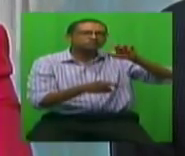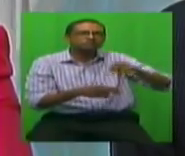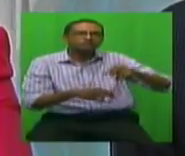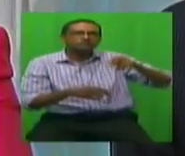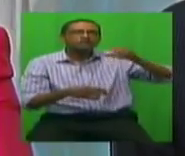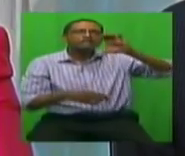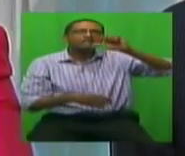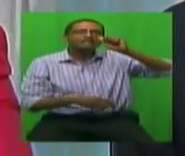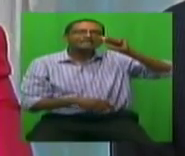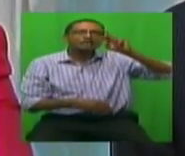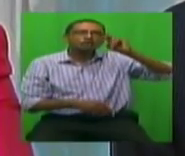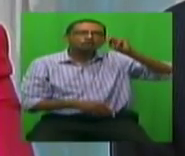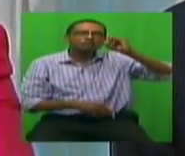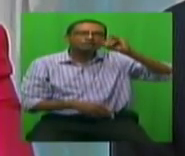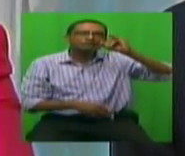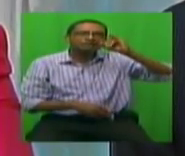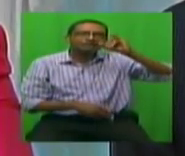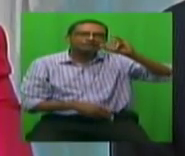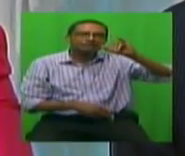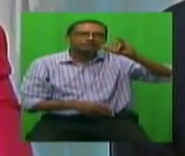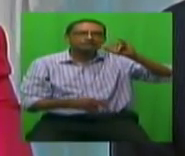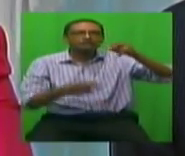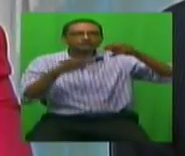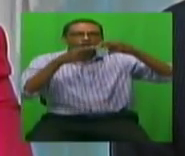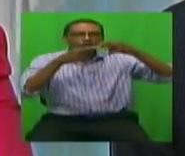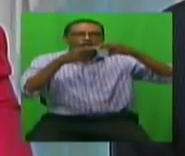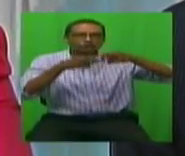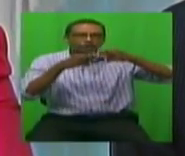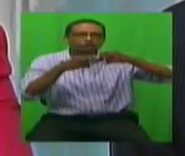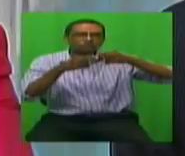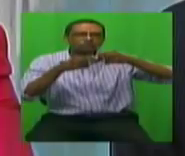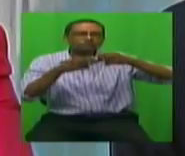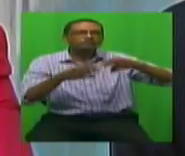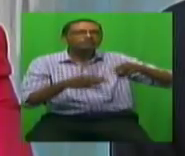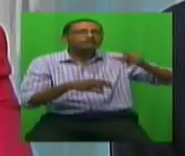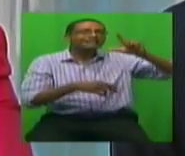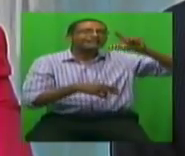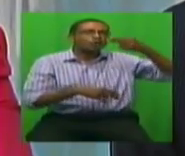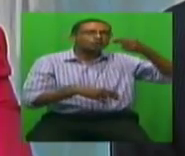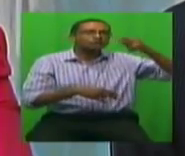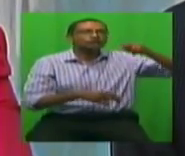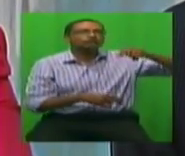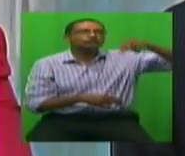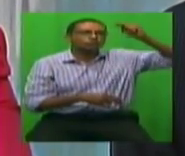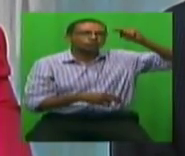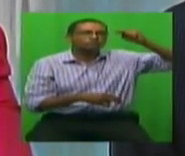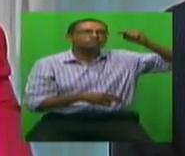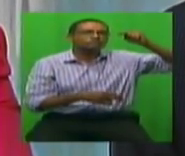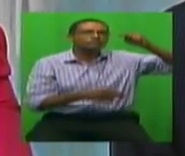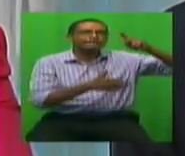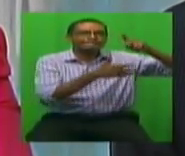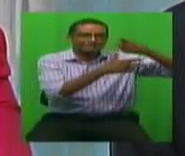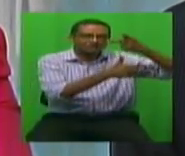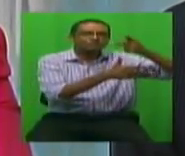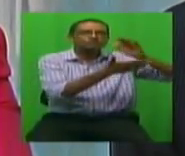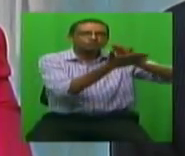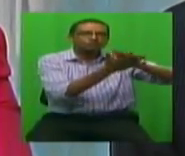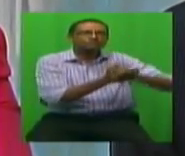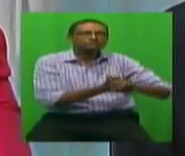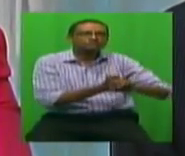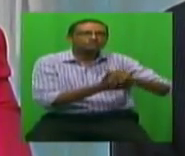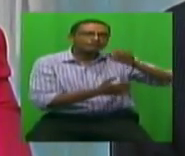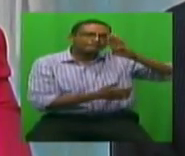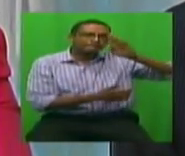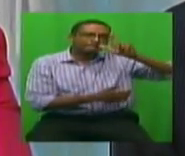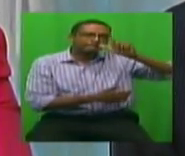Hindu Primary School, the La Hoqueta North Government Primary School, the Blanchishes